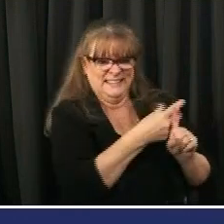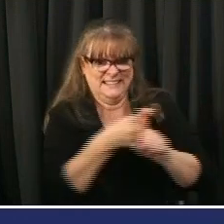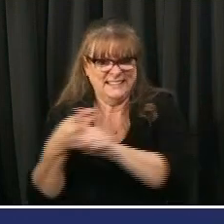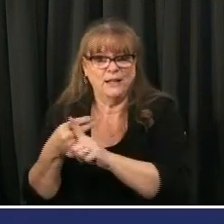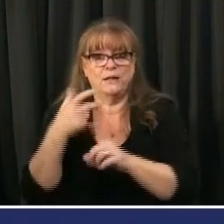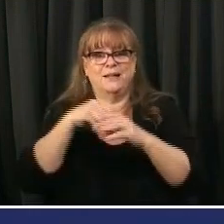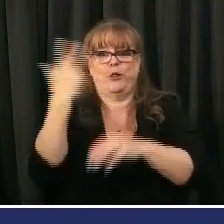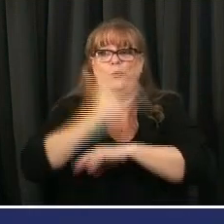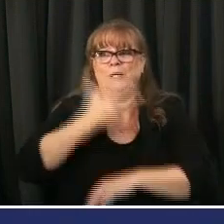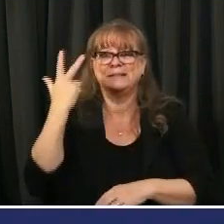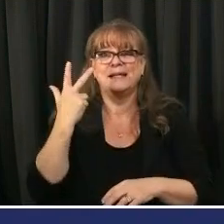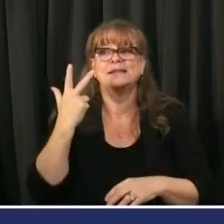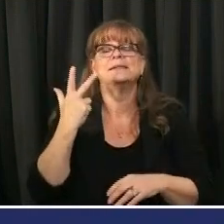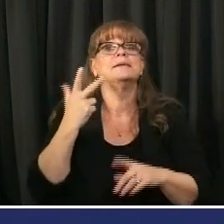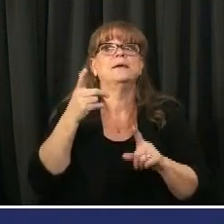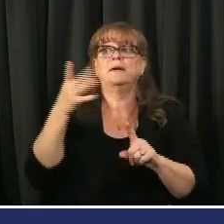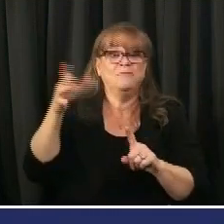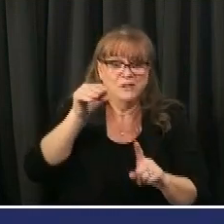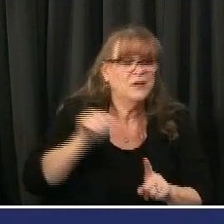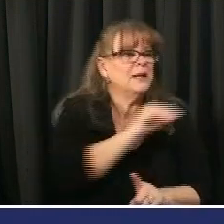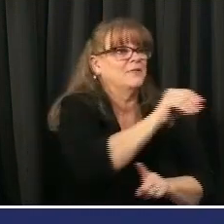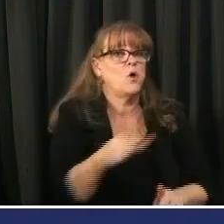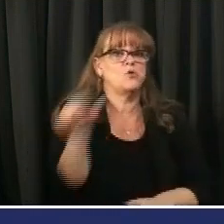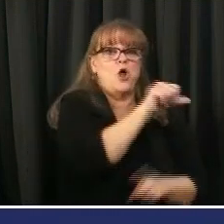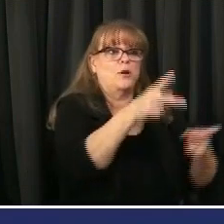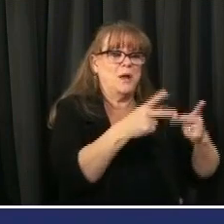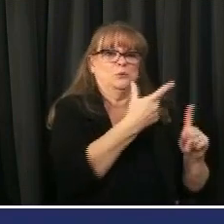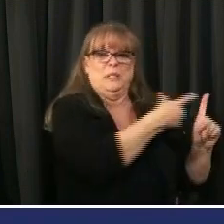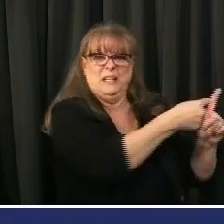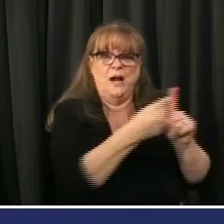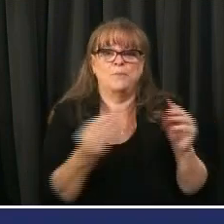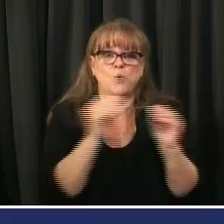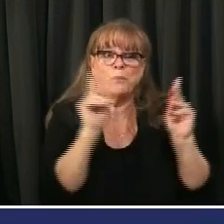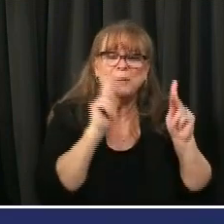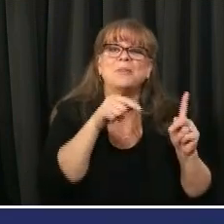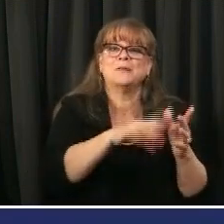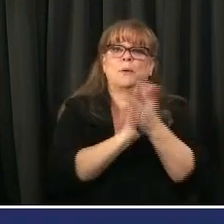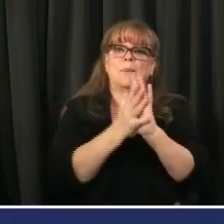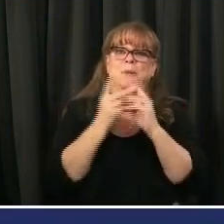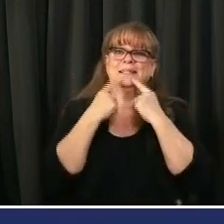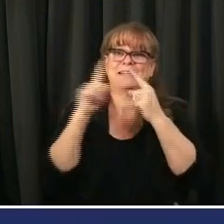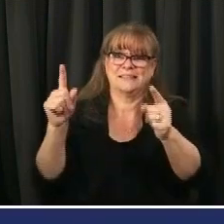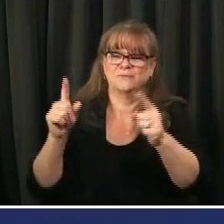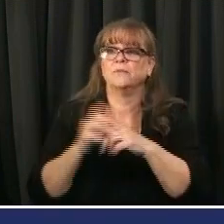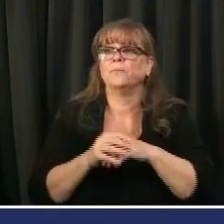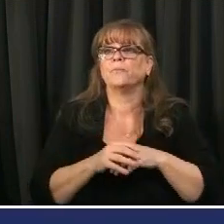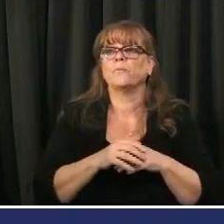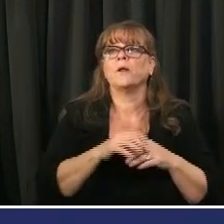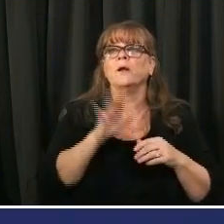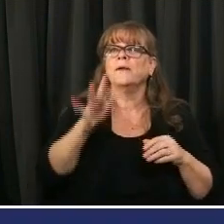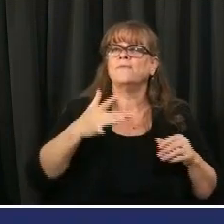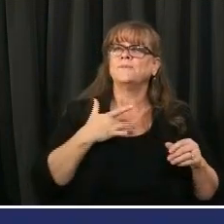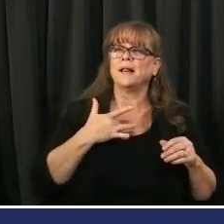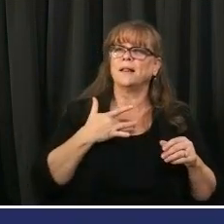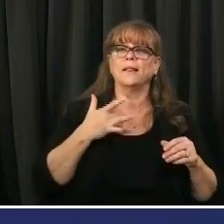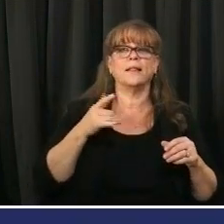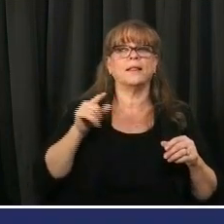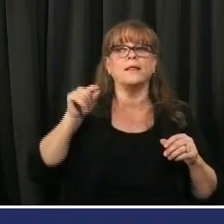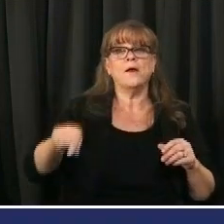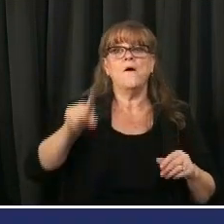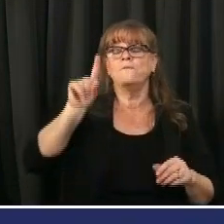that into arms. That's part of the secret to our success. I expect that we'll use essentially every first dose that we have in Colorado by Sunday,